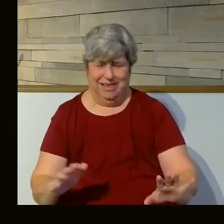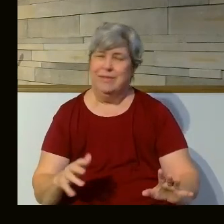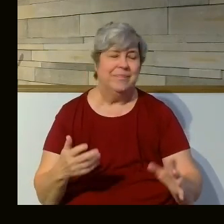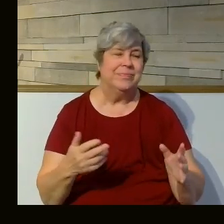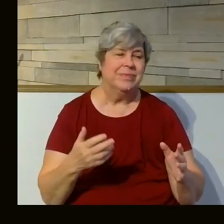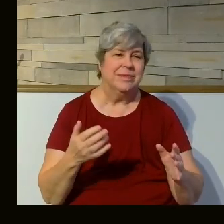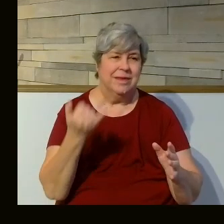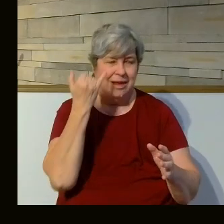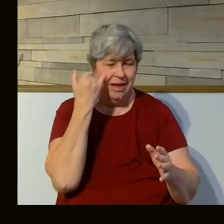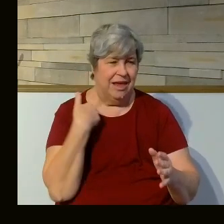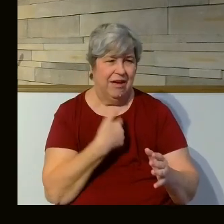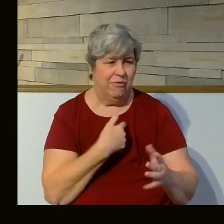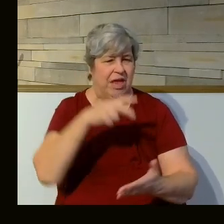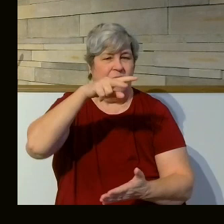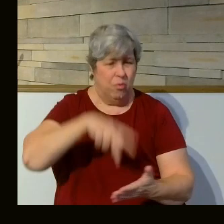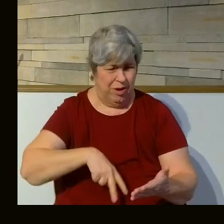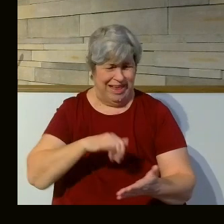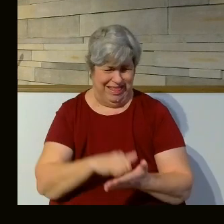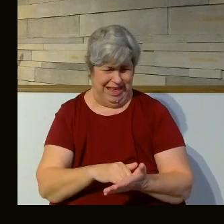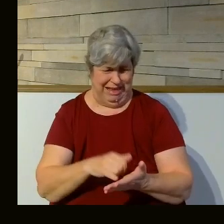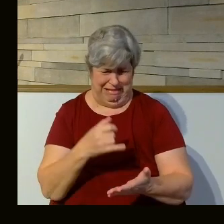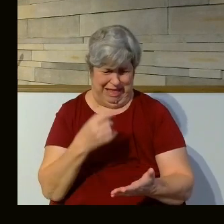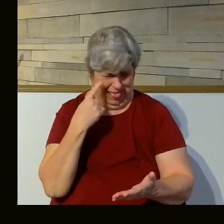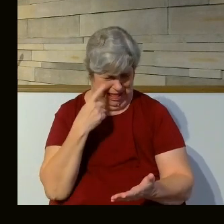going on? If we take it that way,